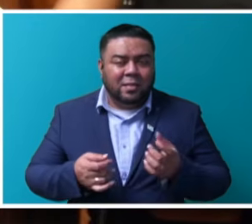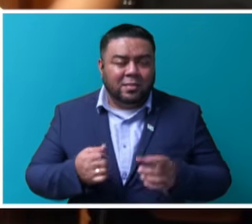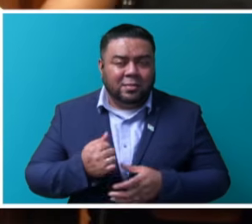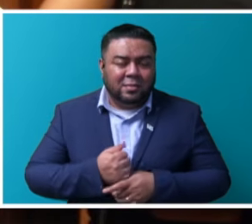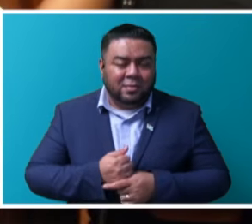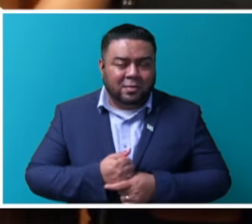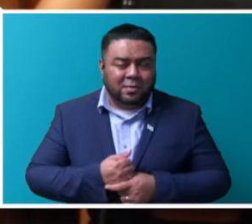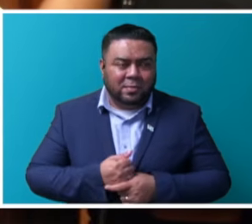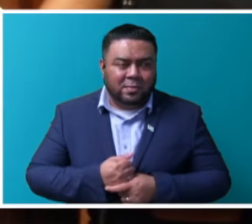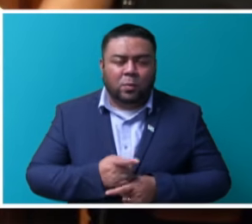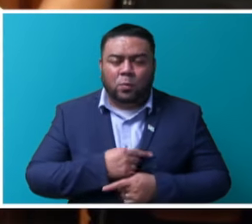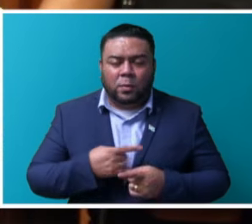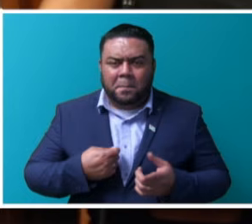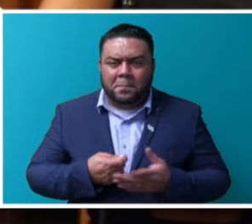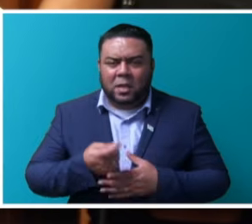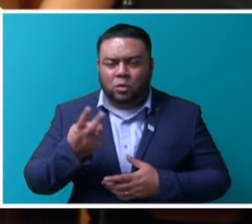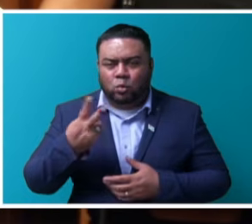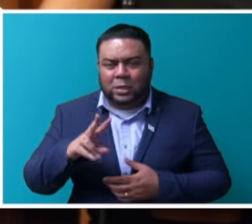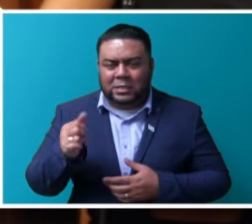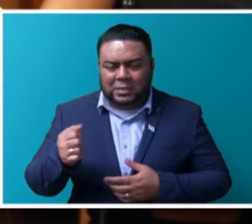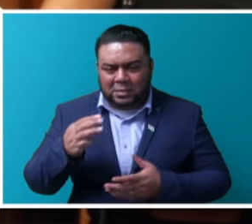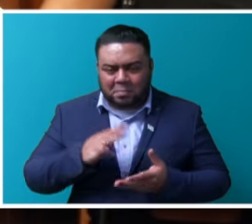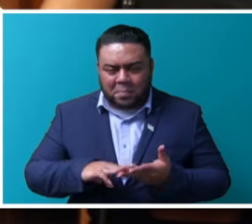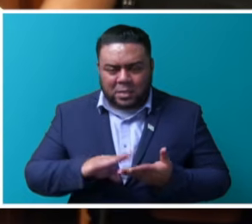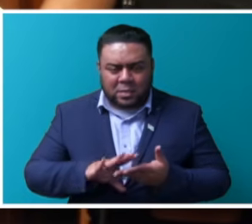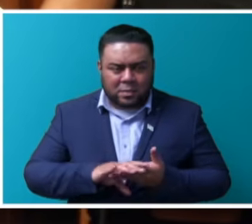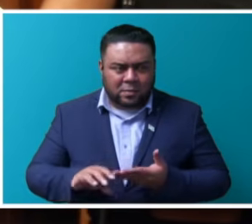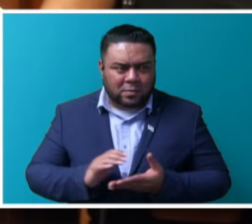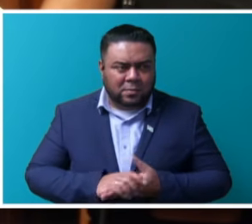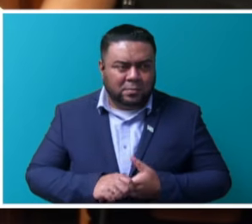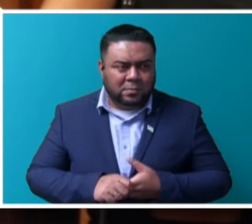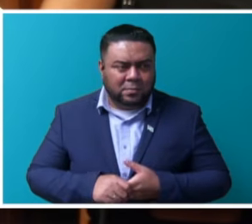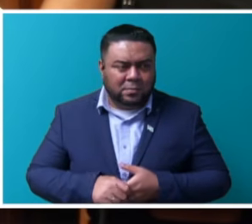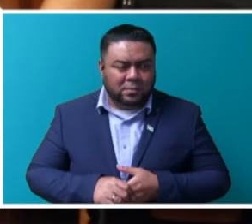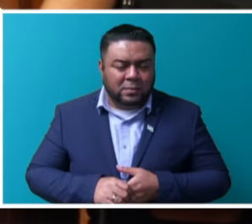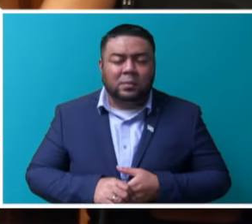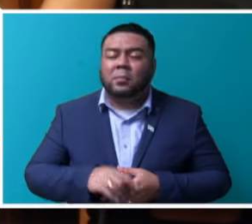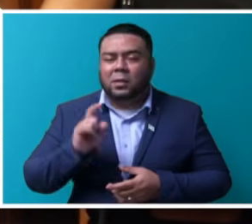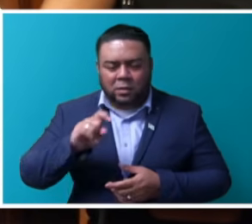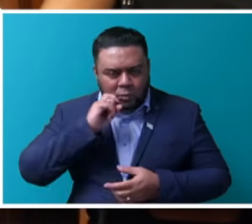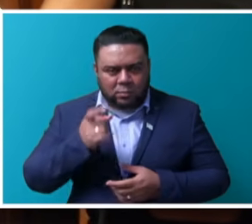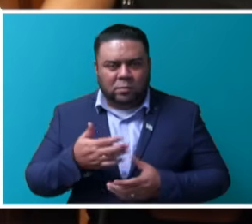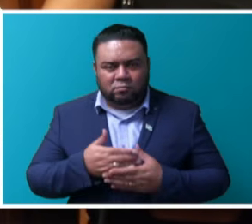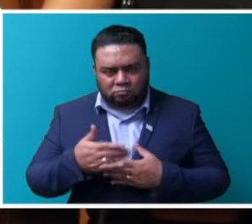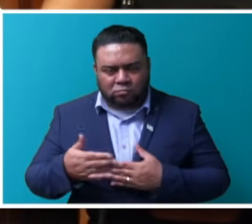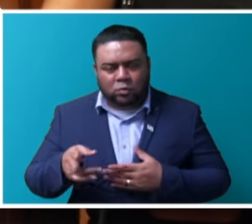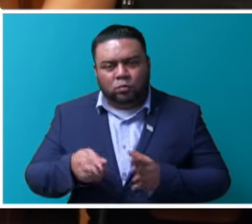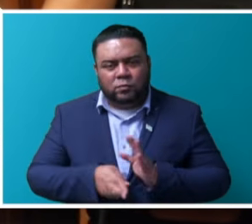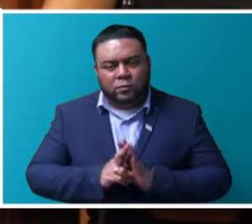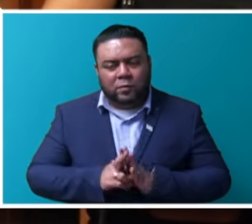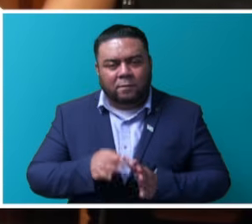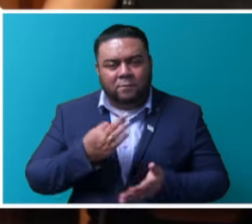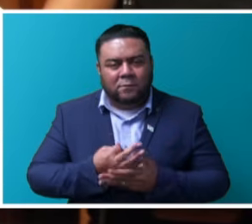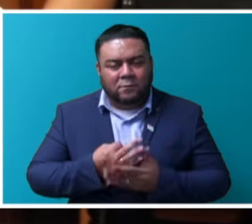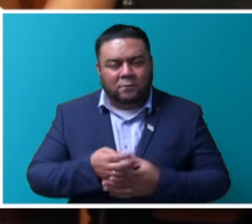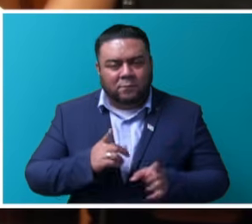far, we paid $26 million. However, Mr. Speaker said this will be further reviewed in the financial year to reduce